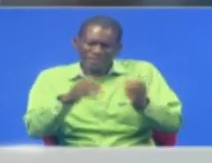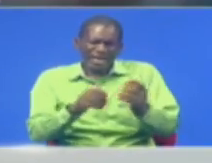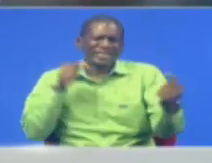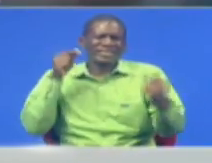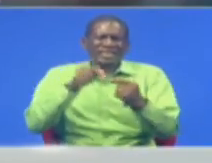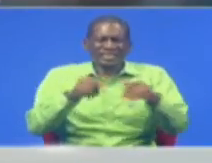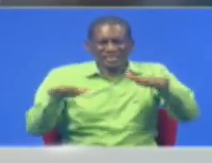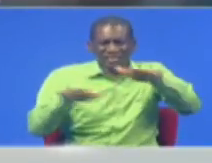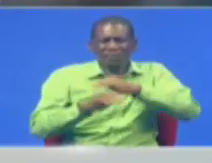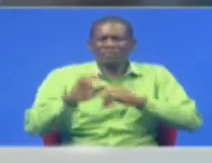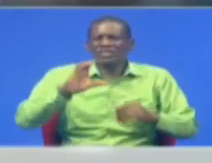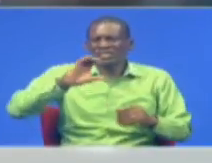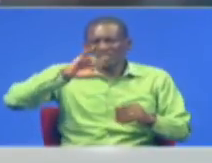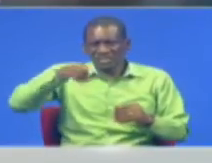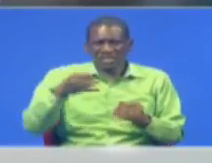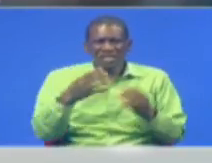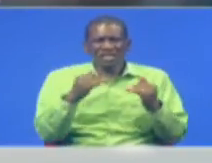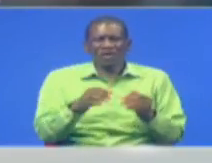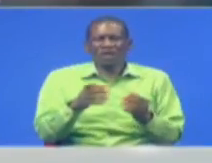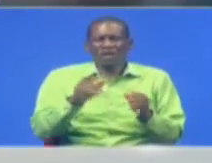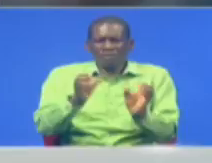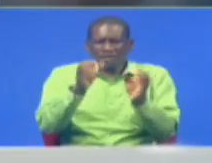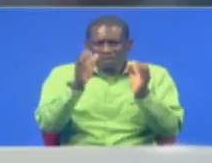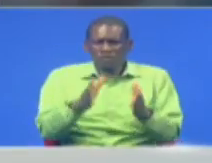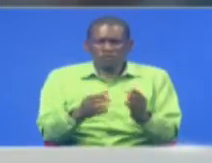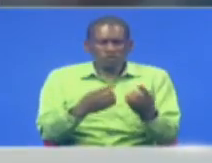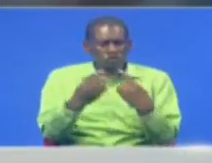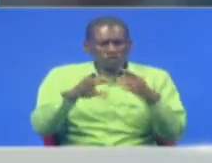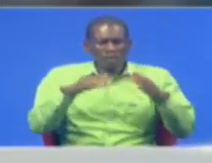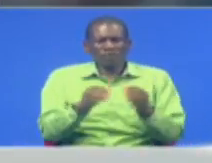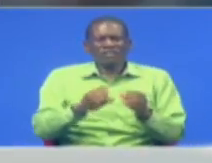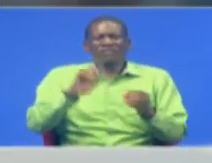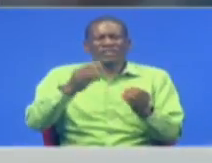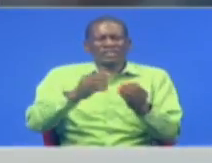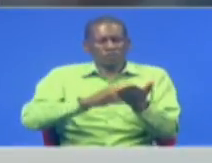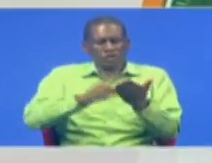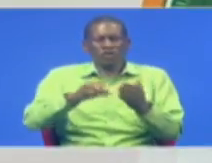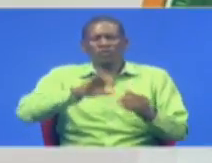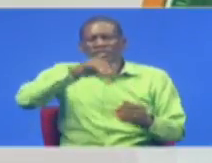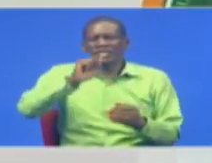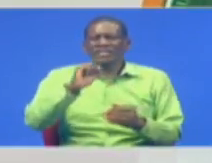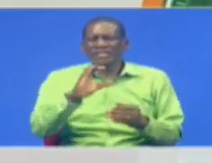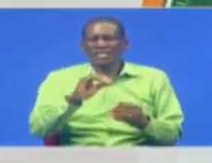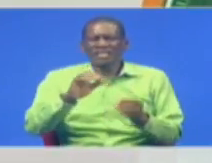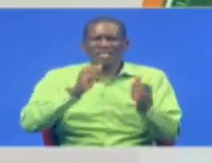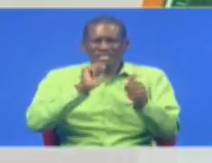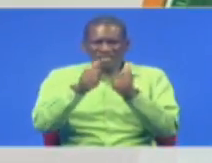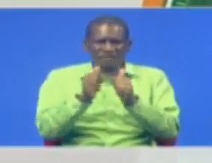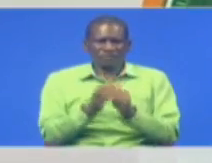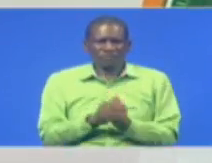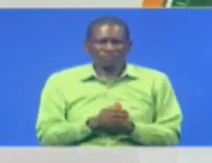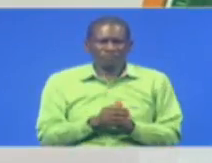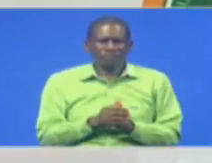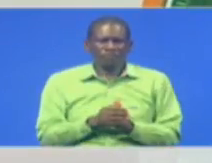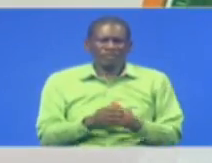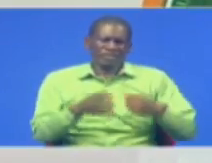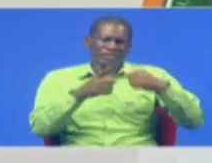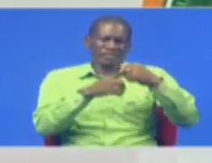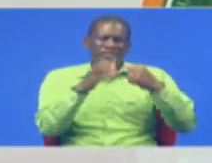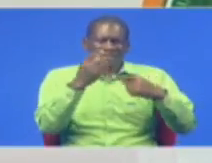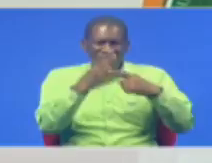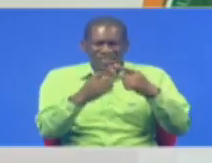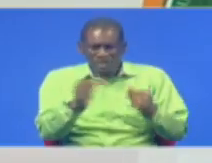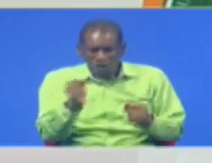Odwor captured the close of the first week of JSC interviews. Few years you come. 60-year-old